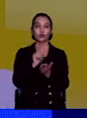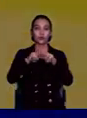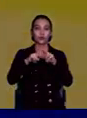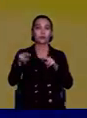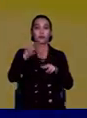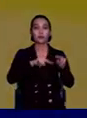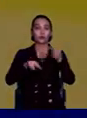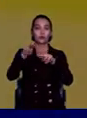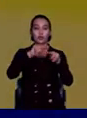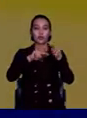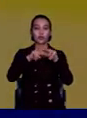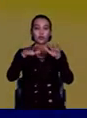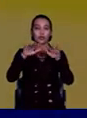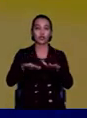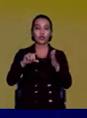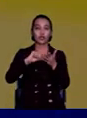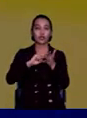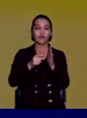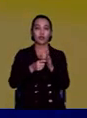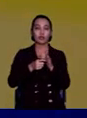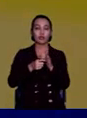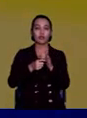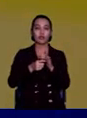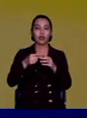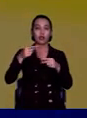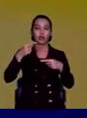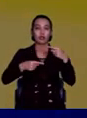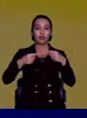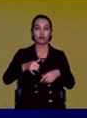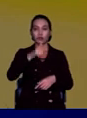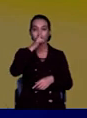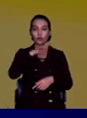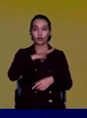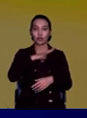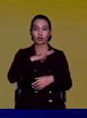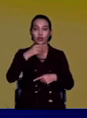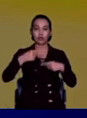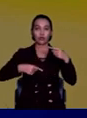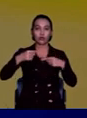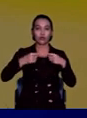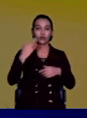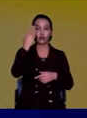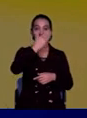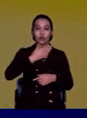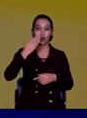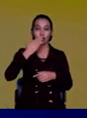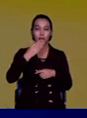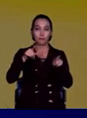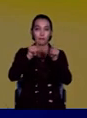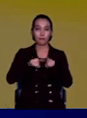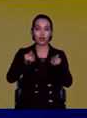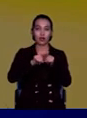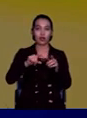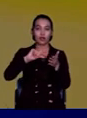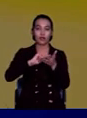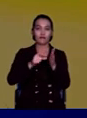quyidagicha: bir-birining ustiga joylashtirib taqqoslashning iloji bo'lmagan hollarda taqqoslanayotgan yuzalar bir xil